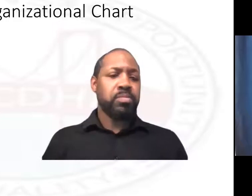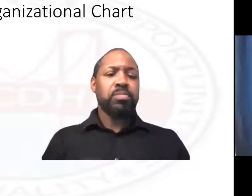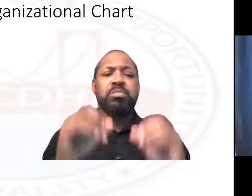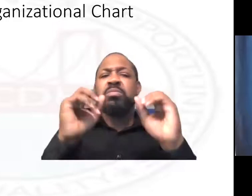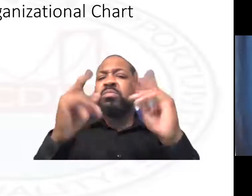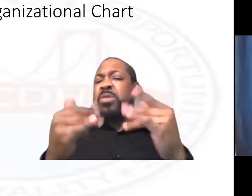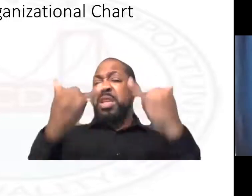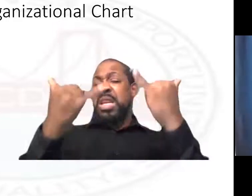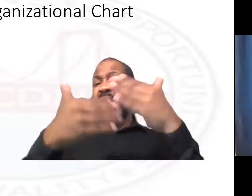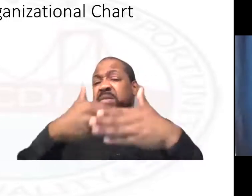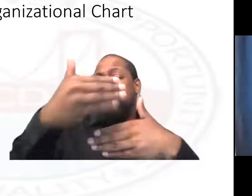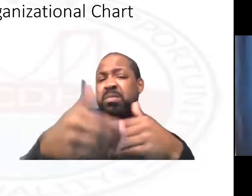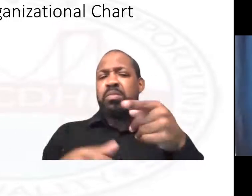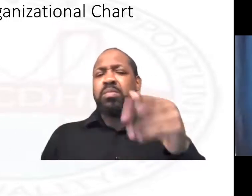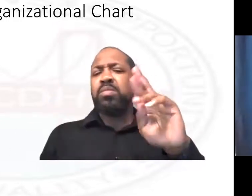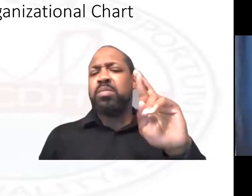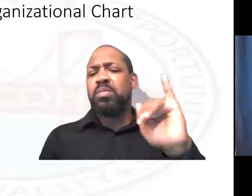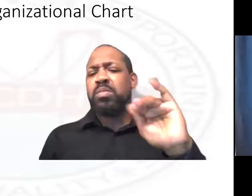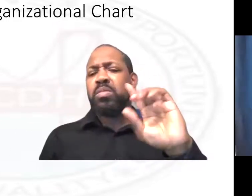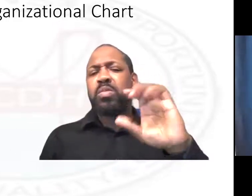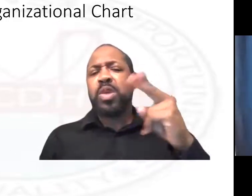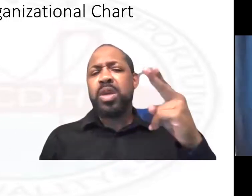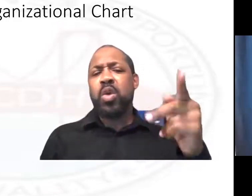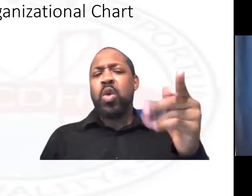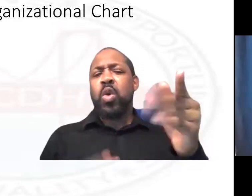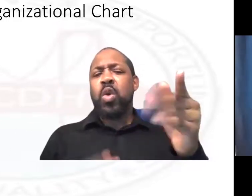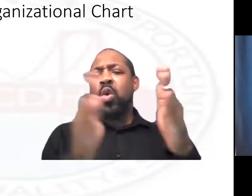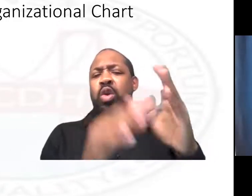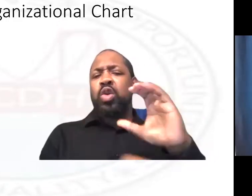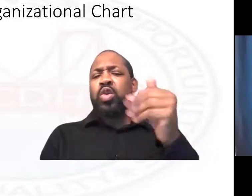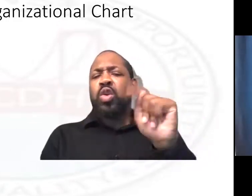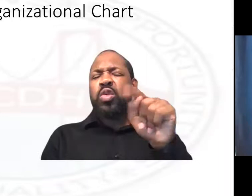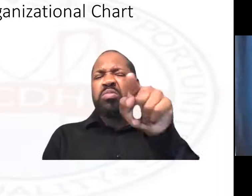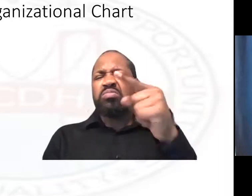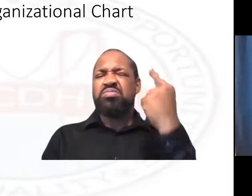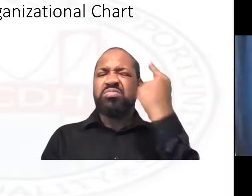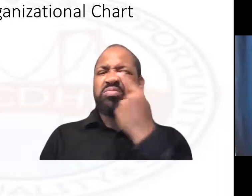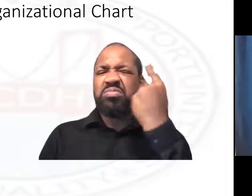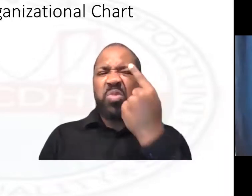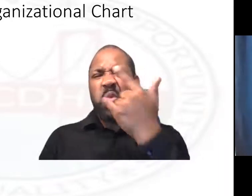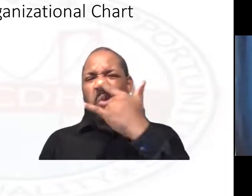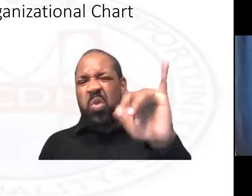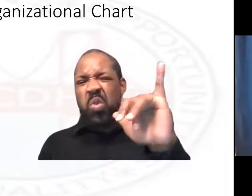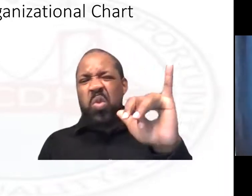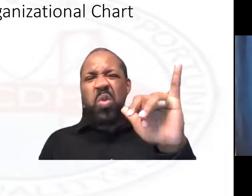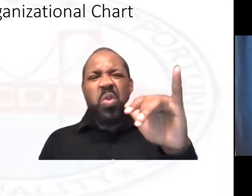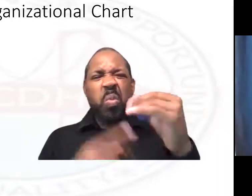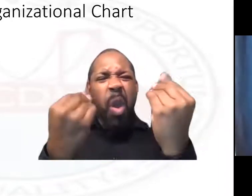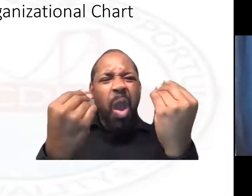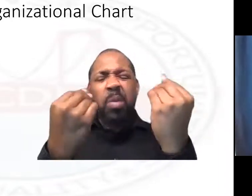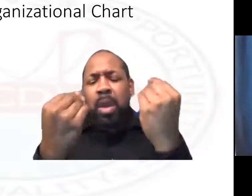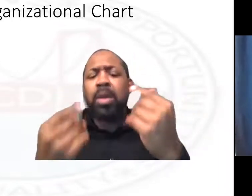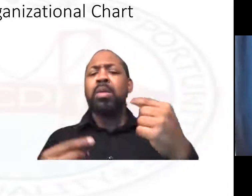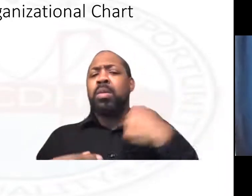School for the Deaf. Okay, so moving on from here, the Rhode Island Commission for the Deaf and Hard of Hearing organizational